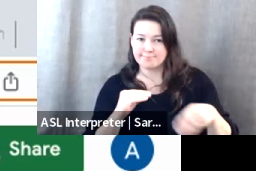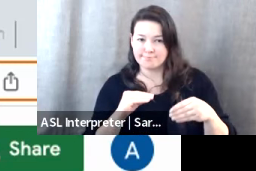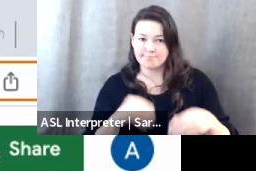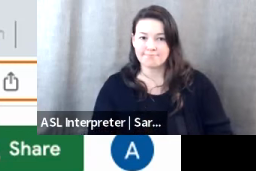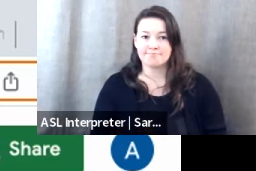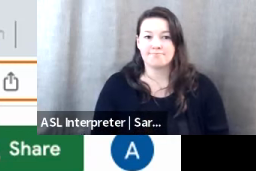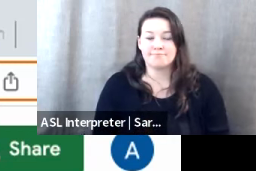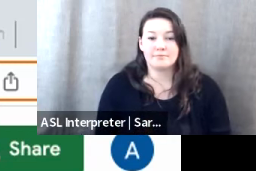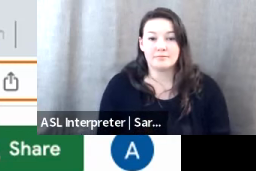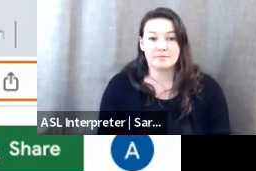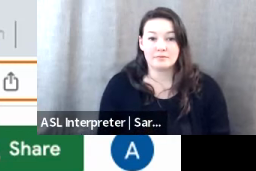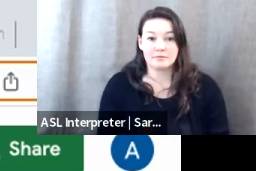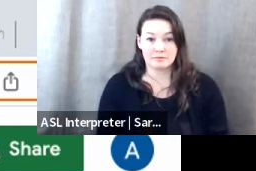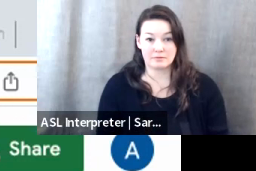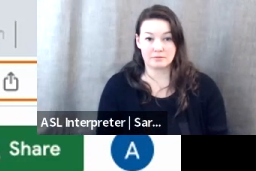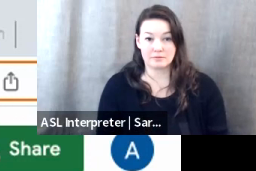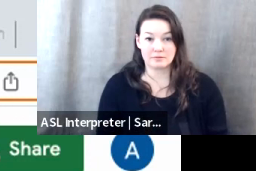tienen que no están en esta lista?